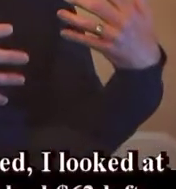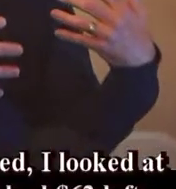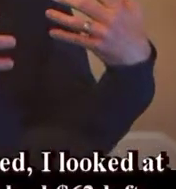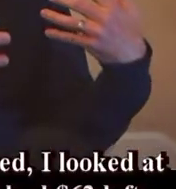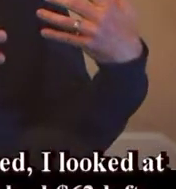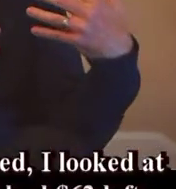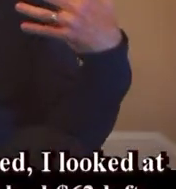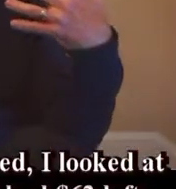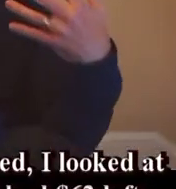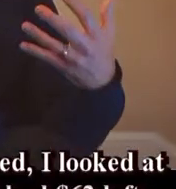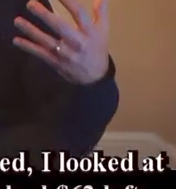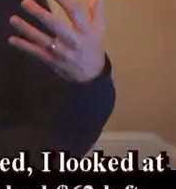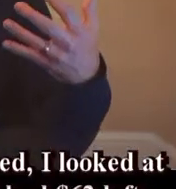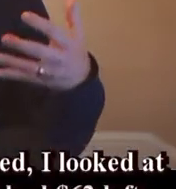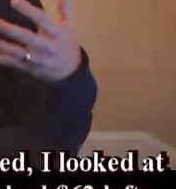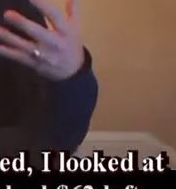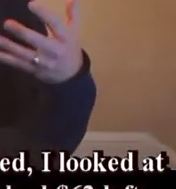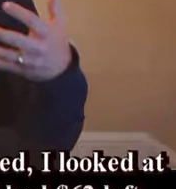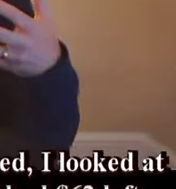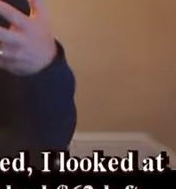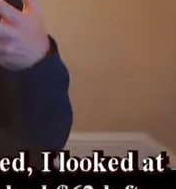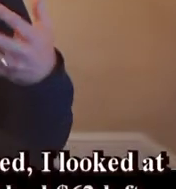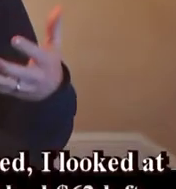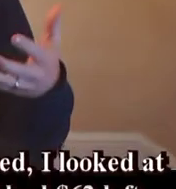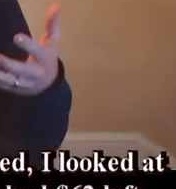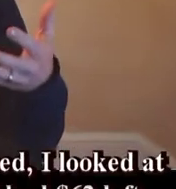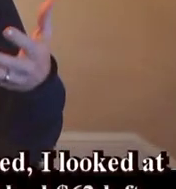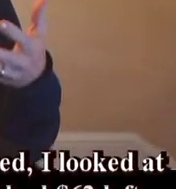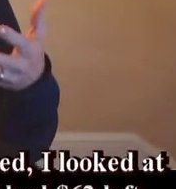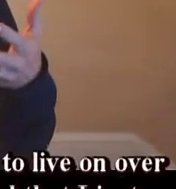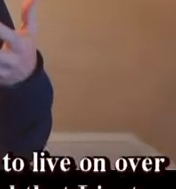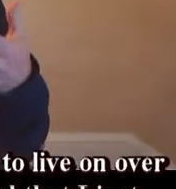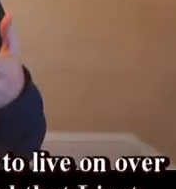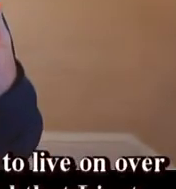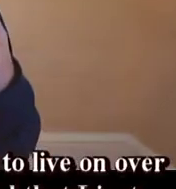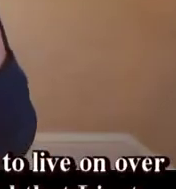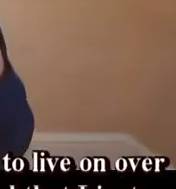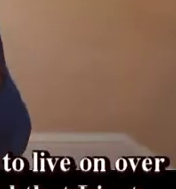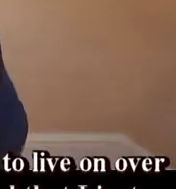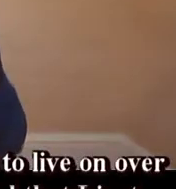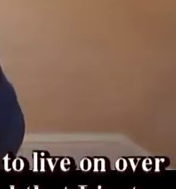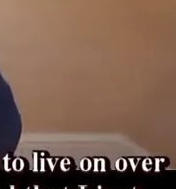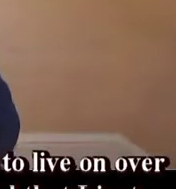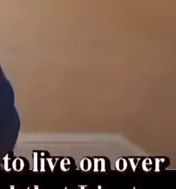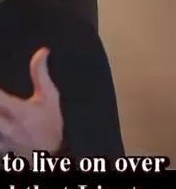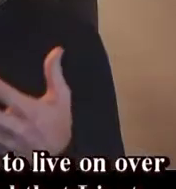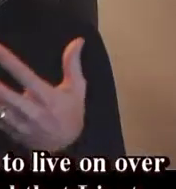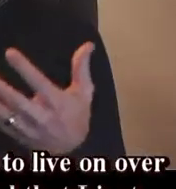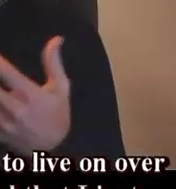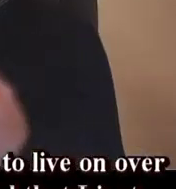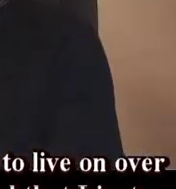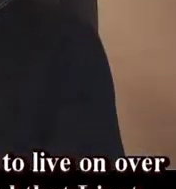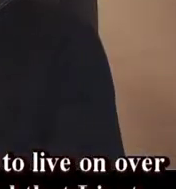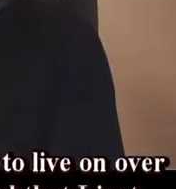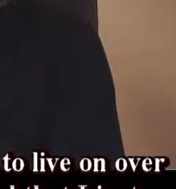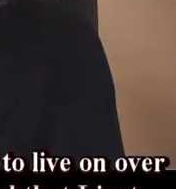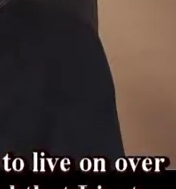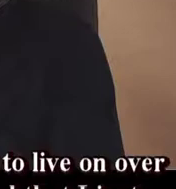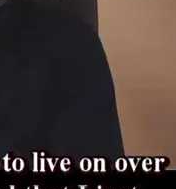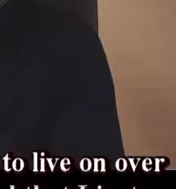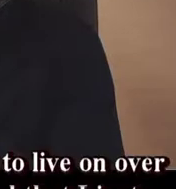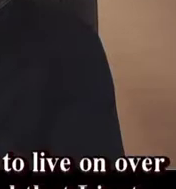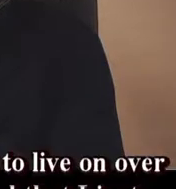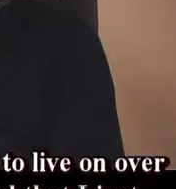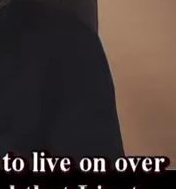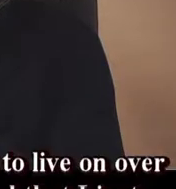went to bed, I looked at my bank statement and saw that I had $62 left for myself and my wife, and left for us to